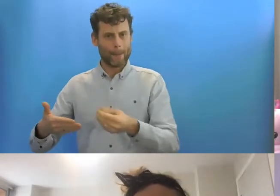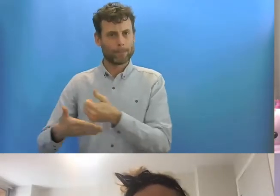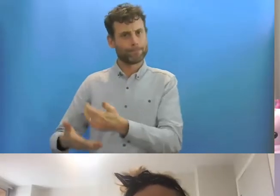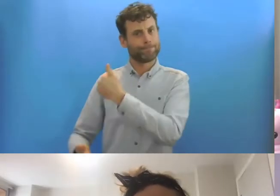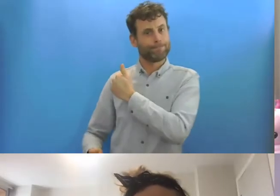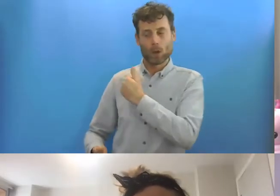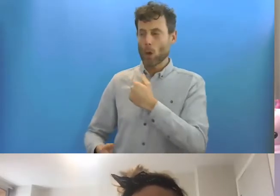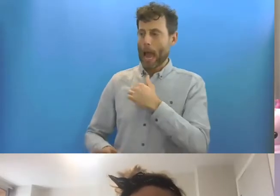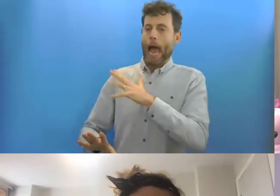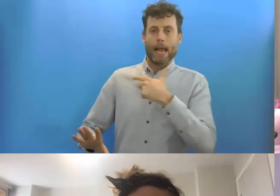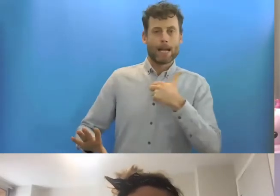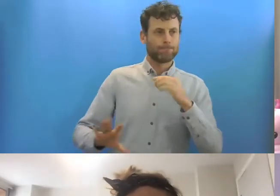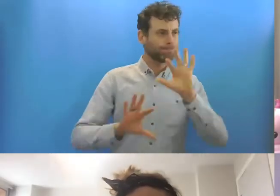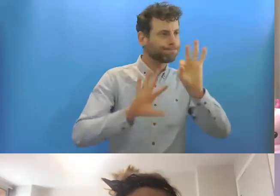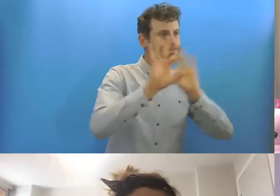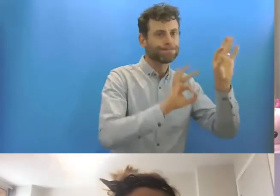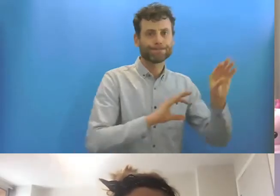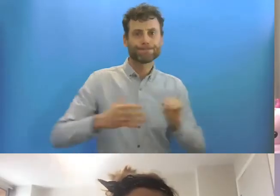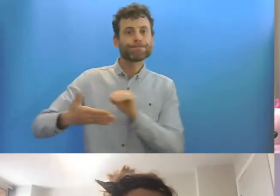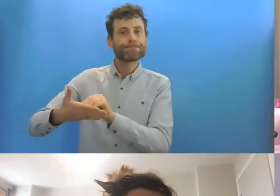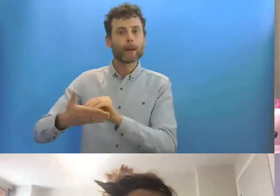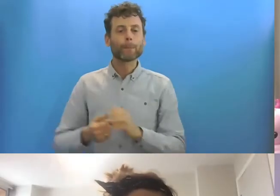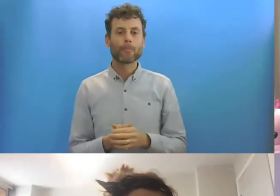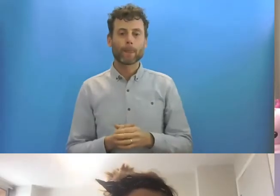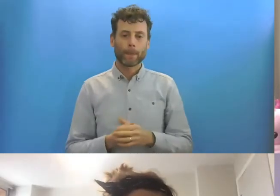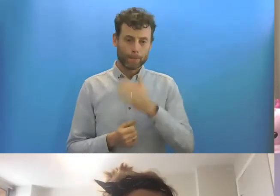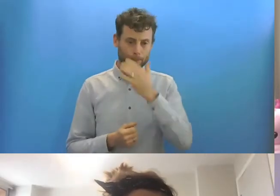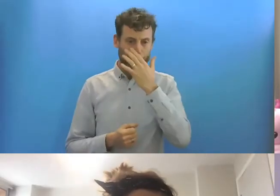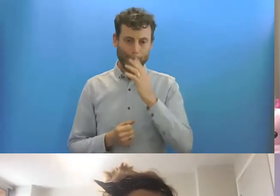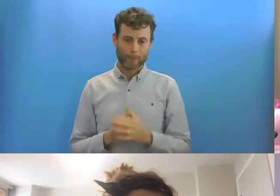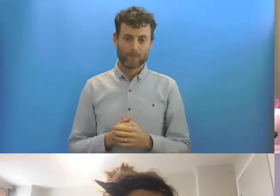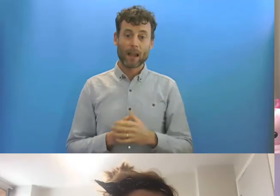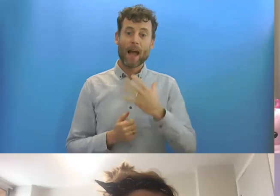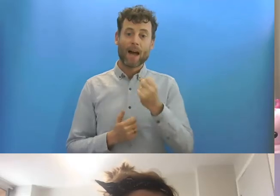Other questions for us or for each other?